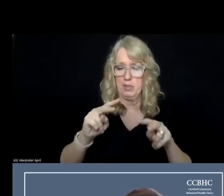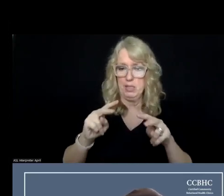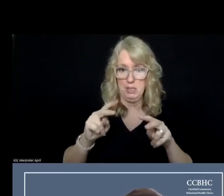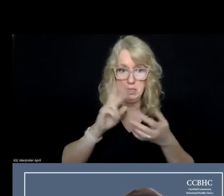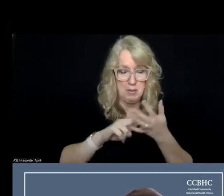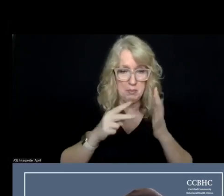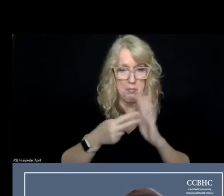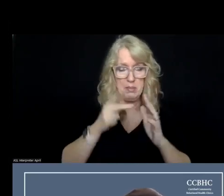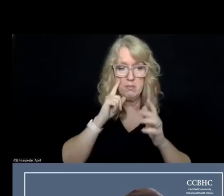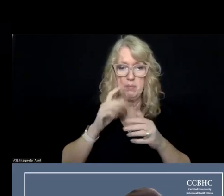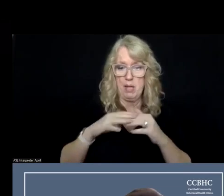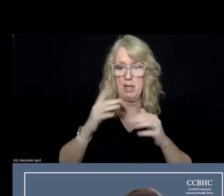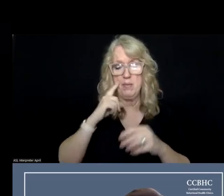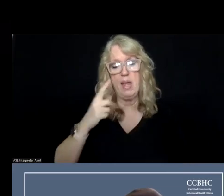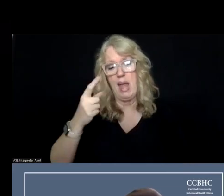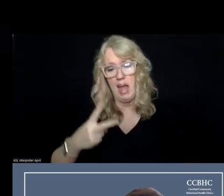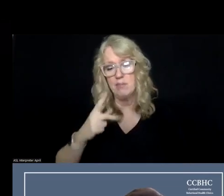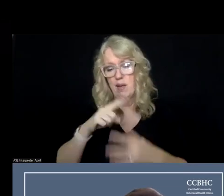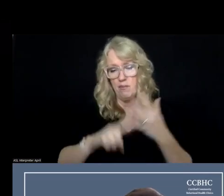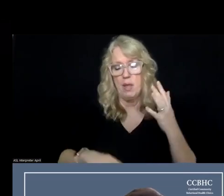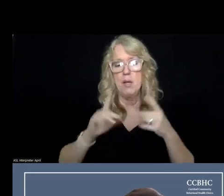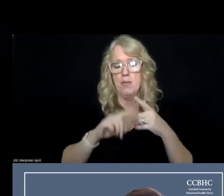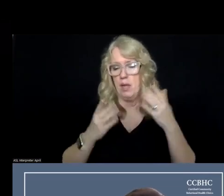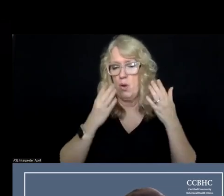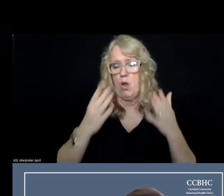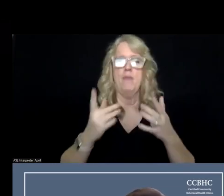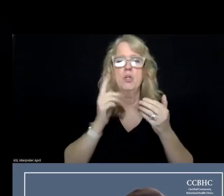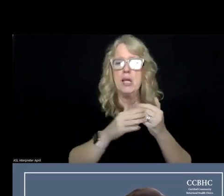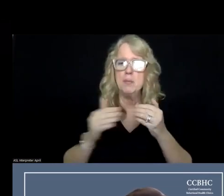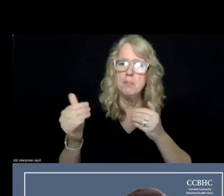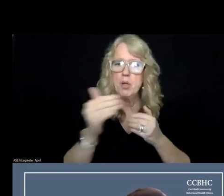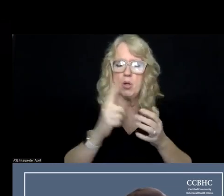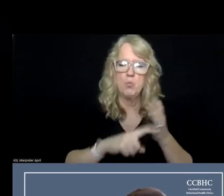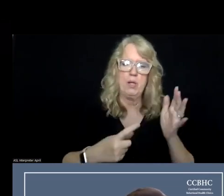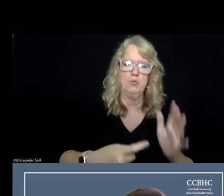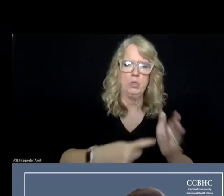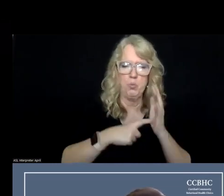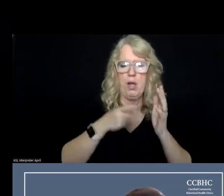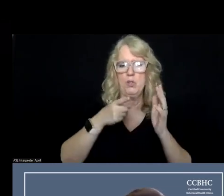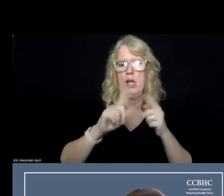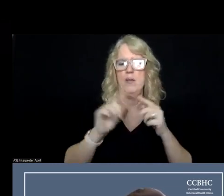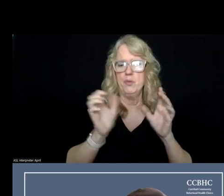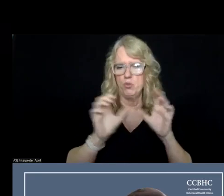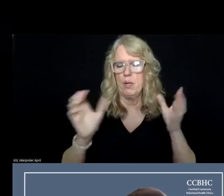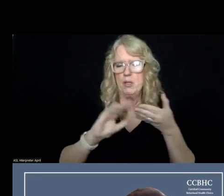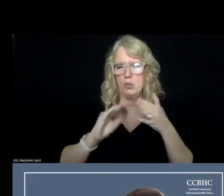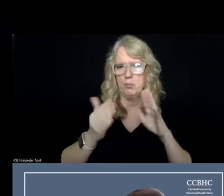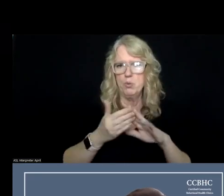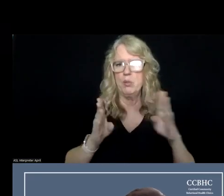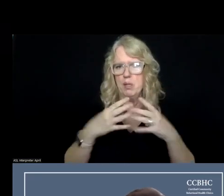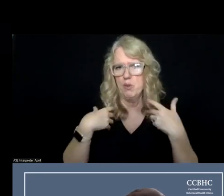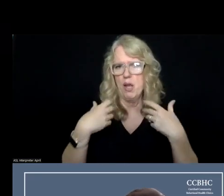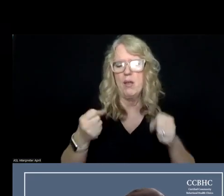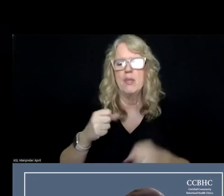primary care, although about half of CCBHCs offer that, even though it goes beyond what the model requires on site at the Certified Community Behavioral Health Clinic. But